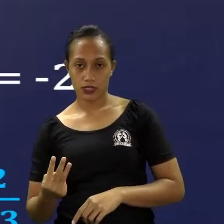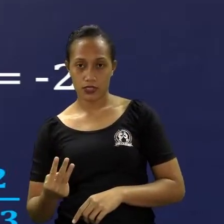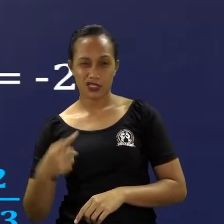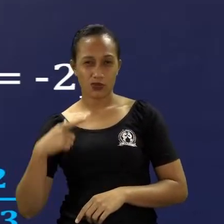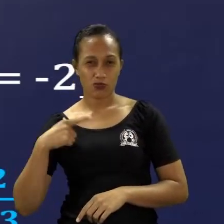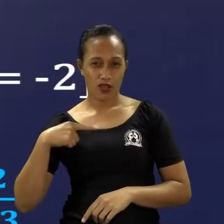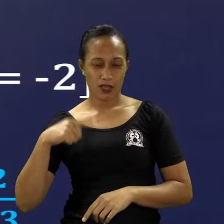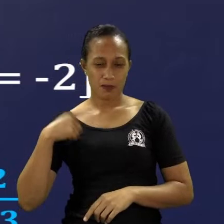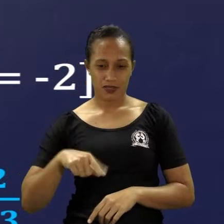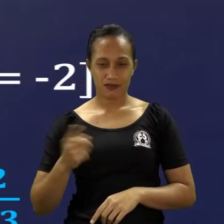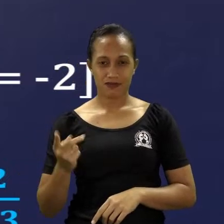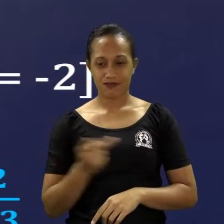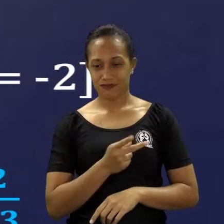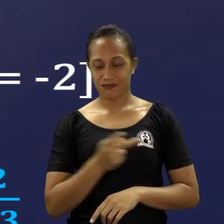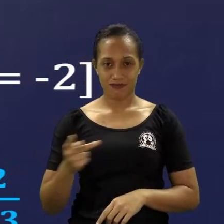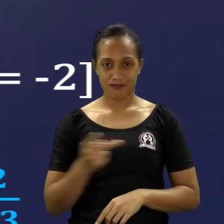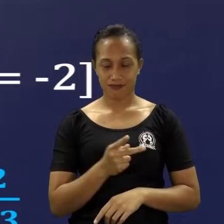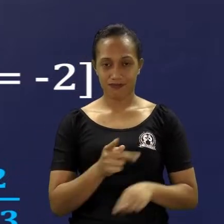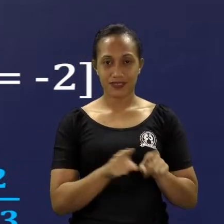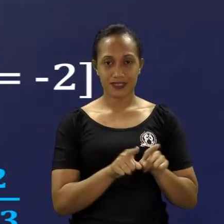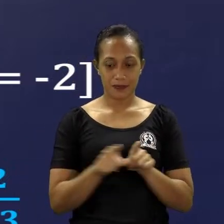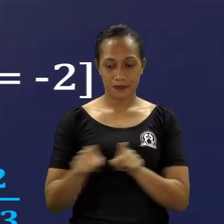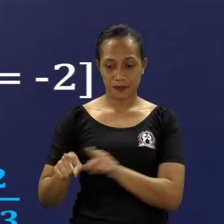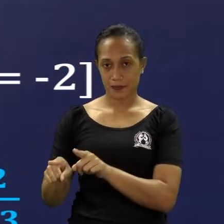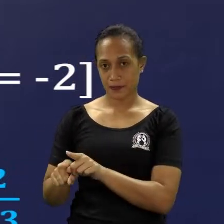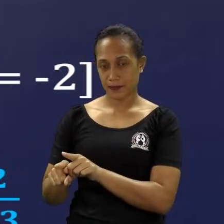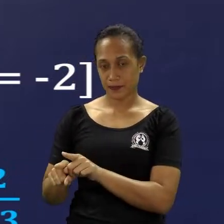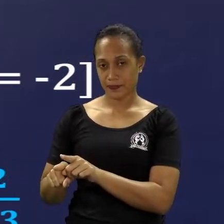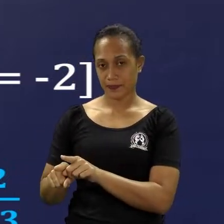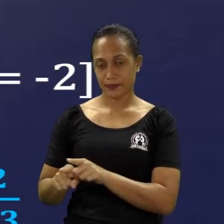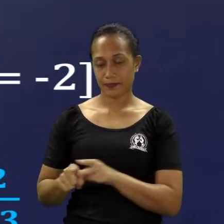ona o le tutusa. Tutusa le lua lea.